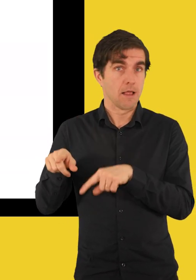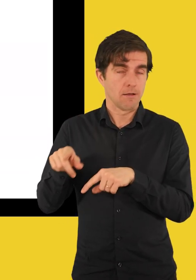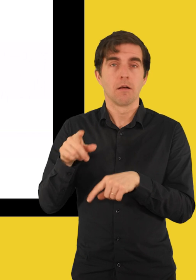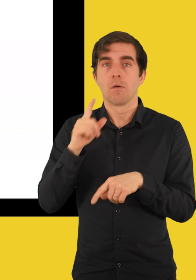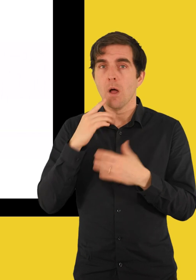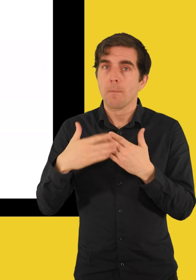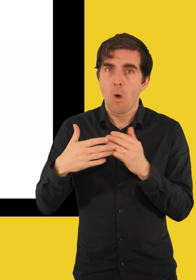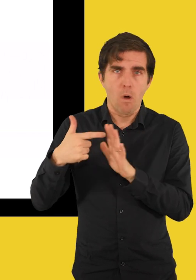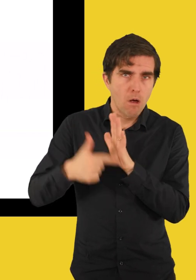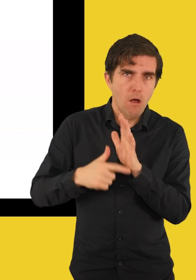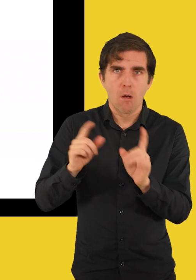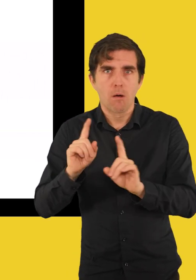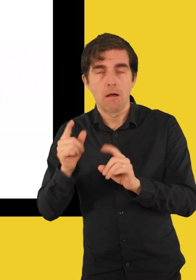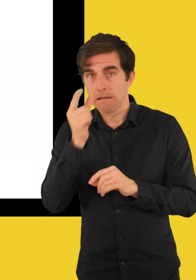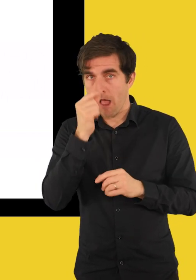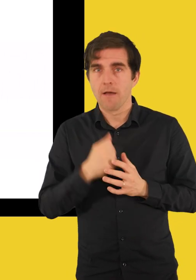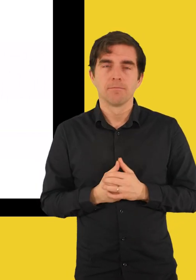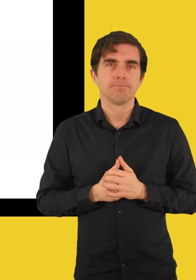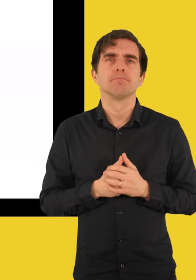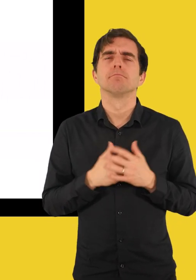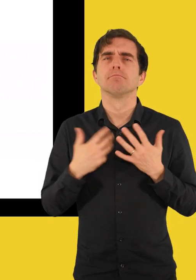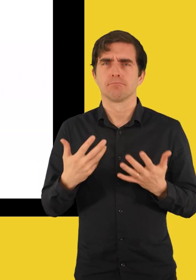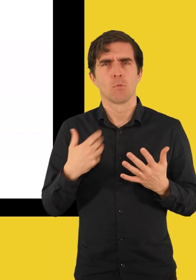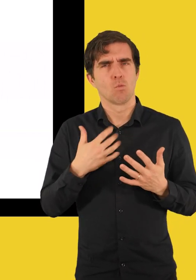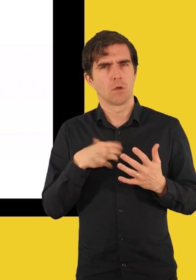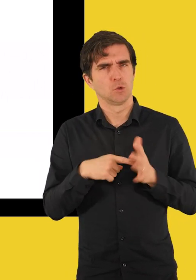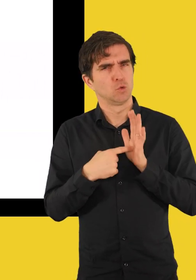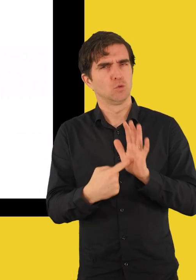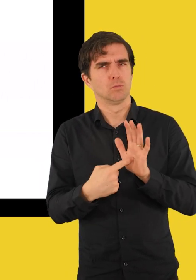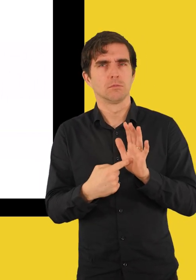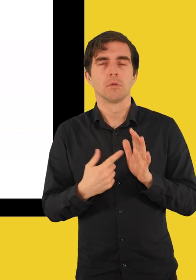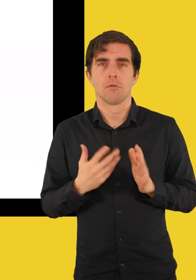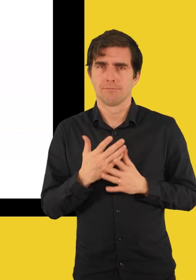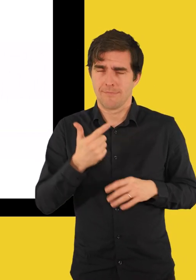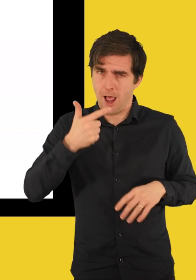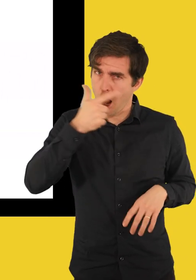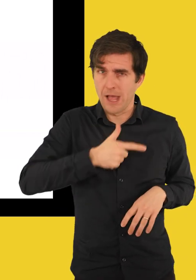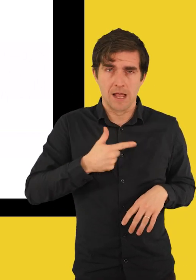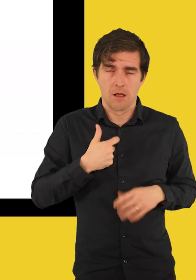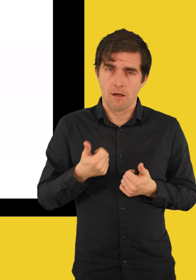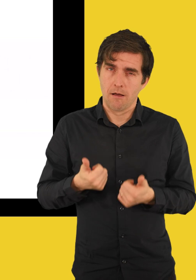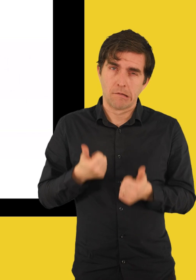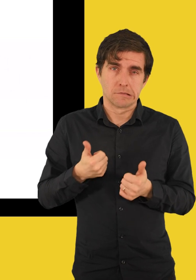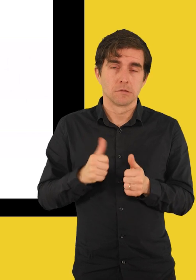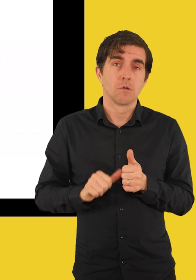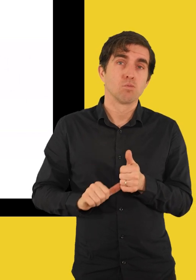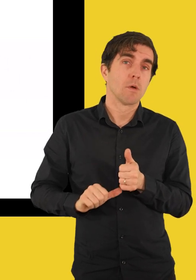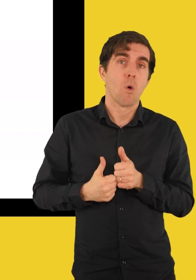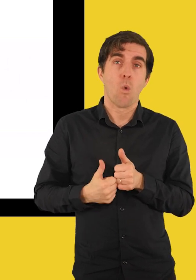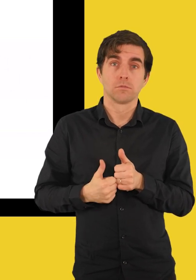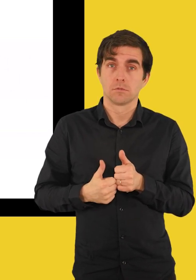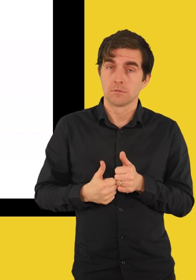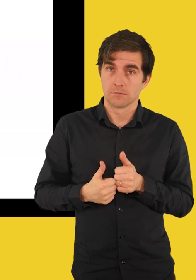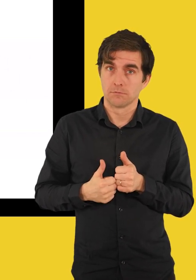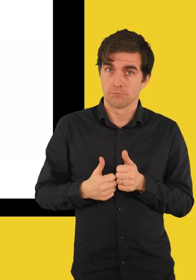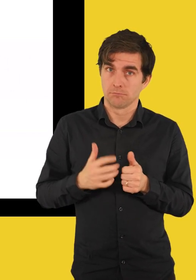just here to see more detail on the portrait. I think one of the things, just to reiterate at this point as well, is that we're really lucky to have